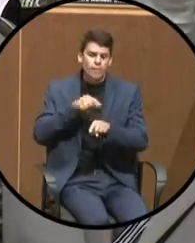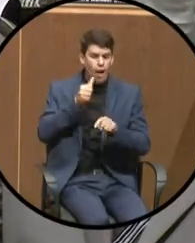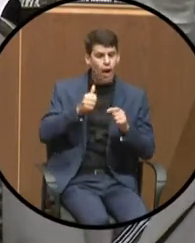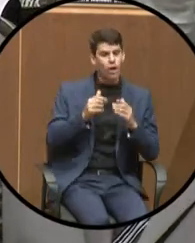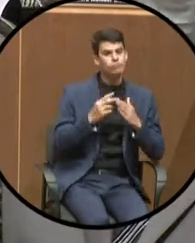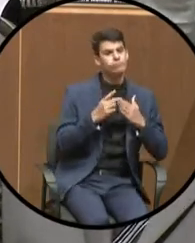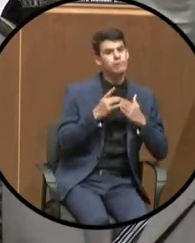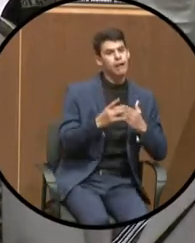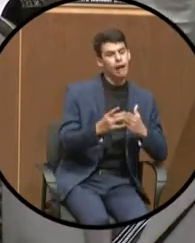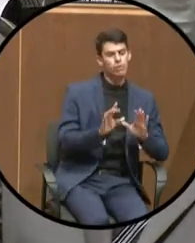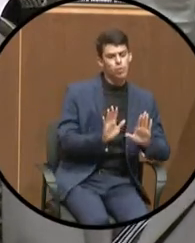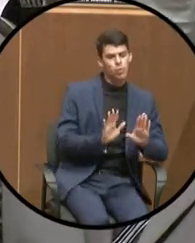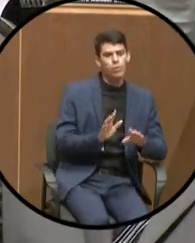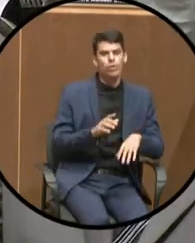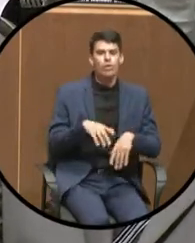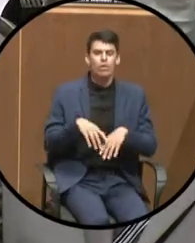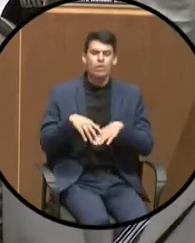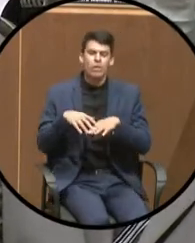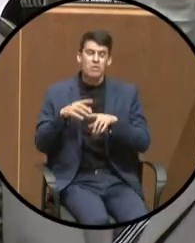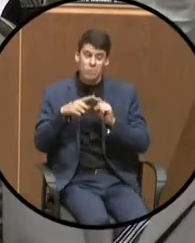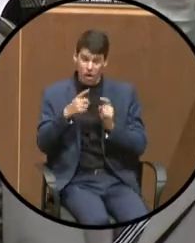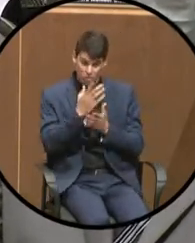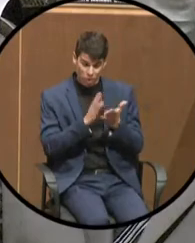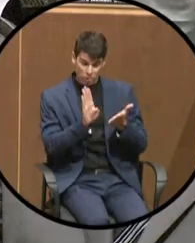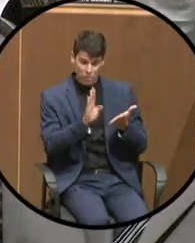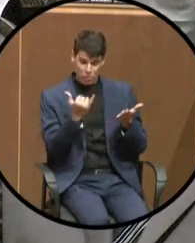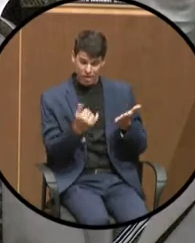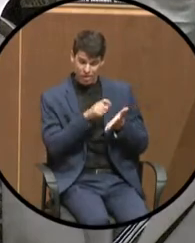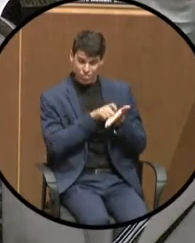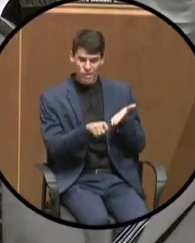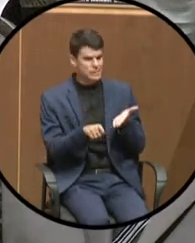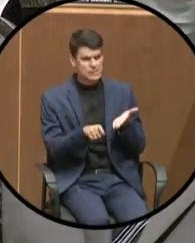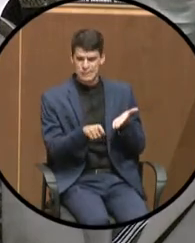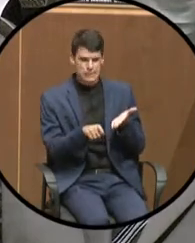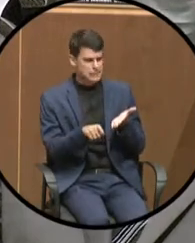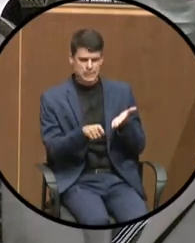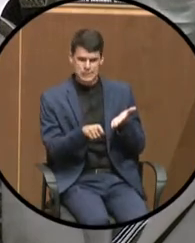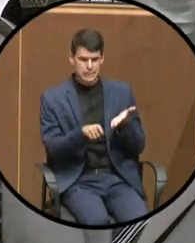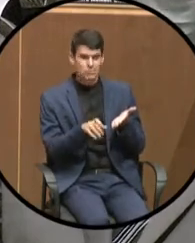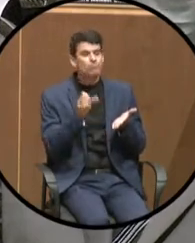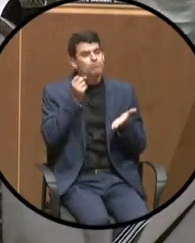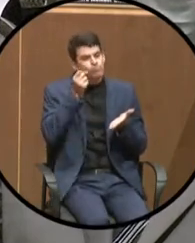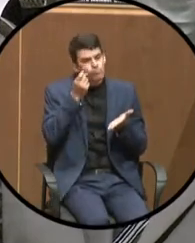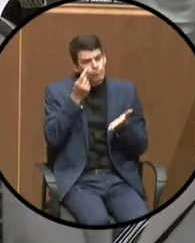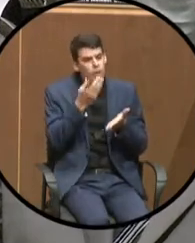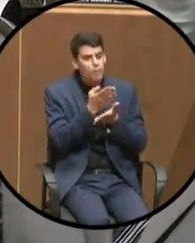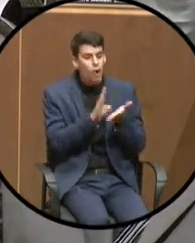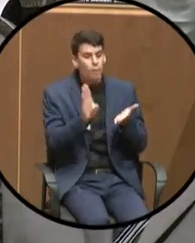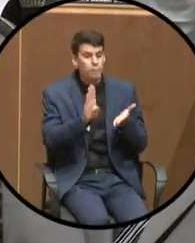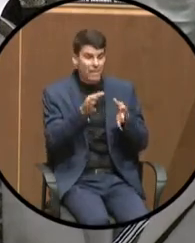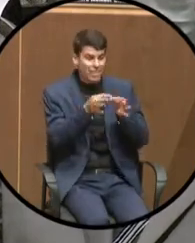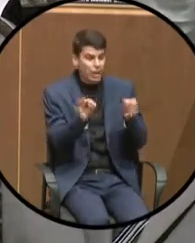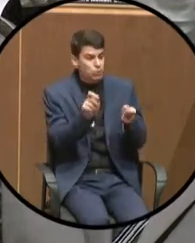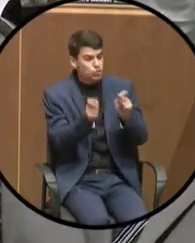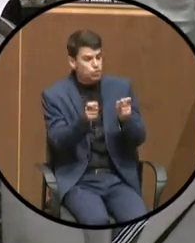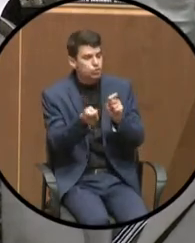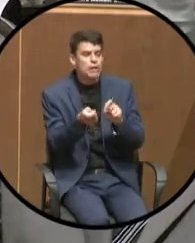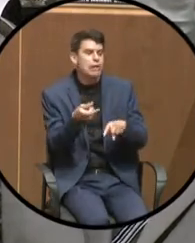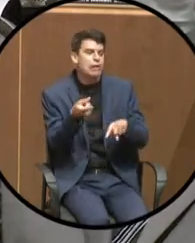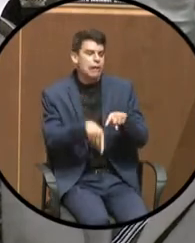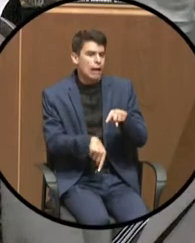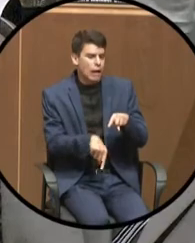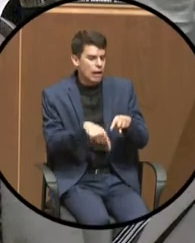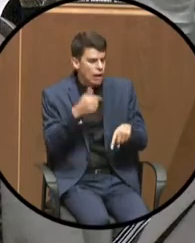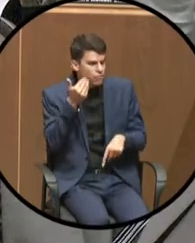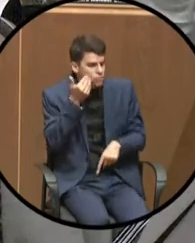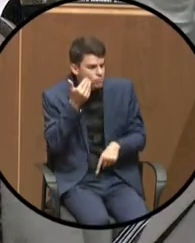way Part B is written as drafted. I understand that changes to the language of Part B can't be made today in order for it to be